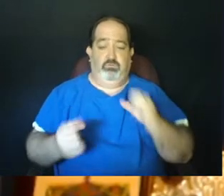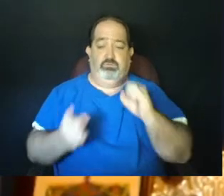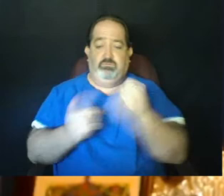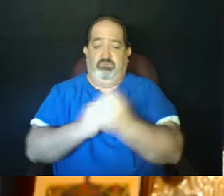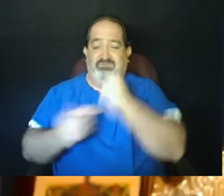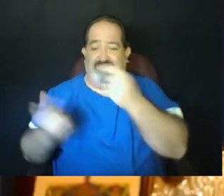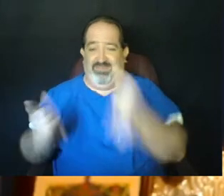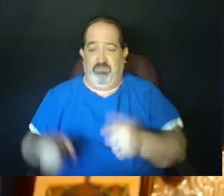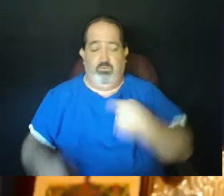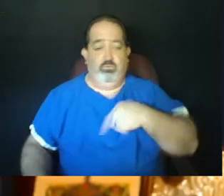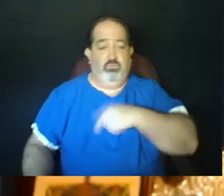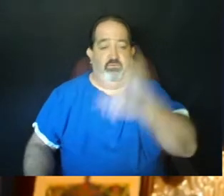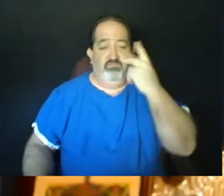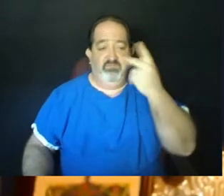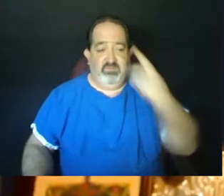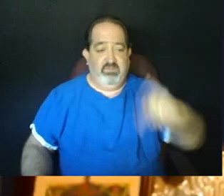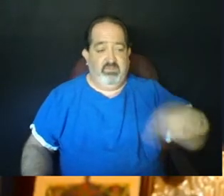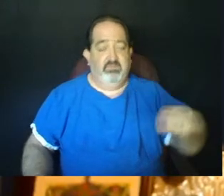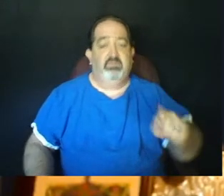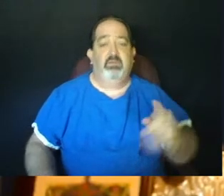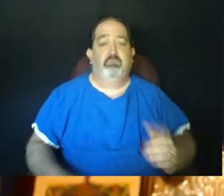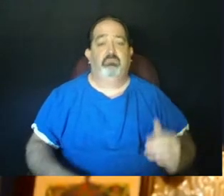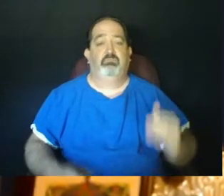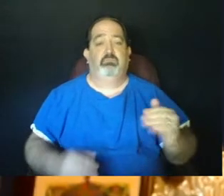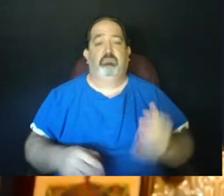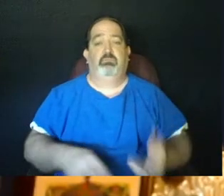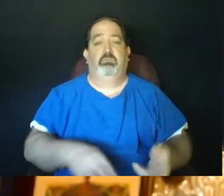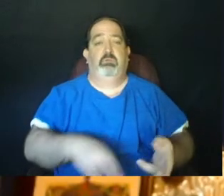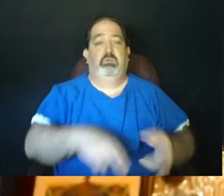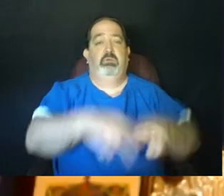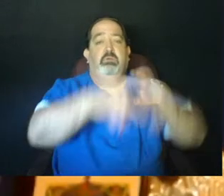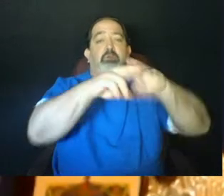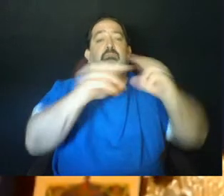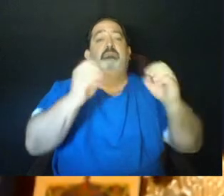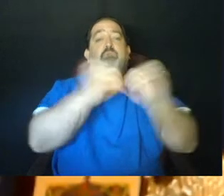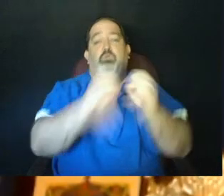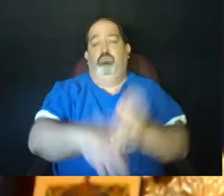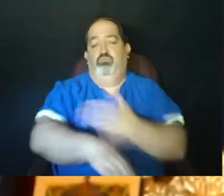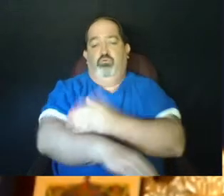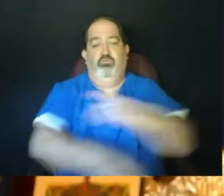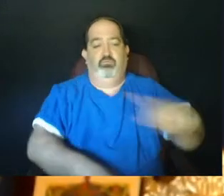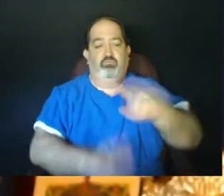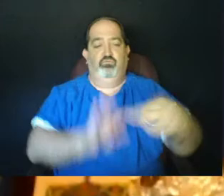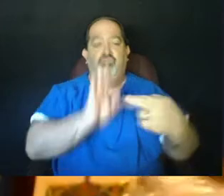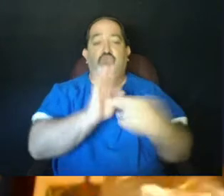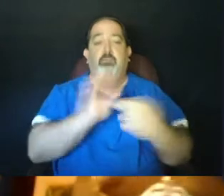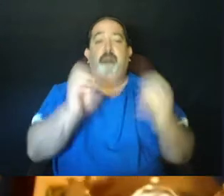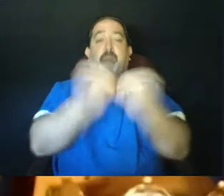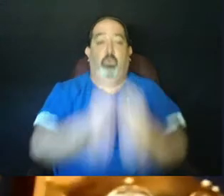occurred, we would have seen them blossom even more into these roles.